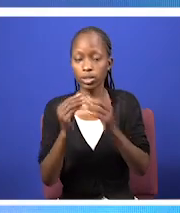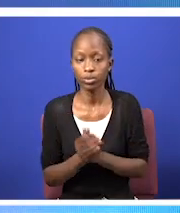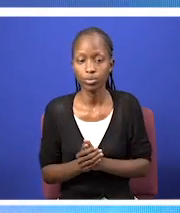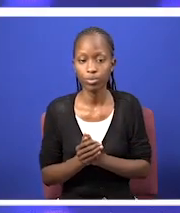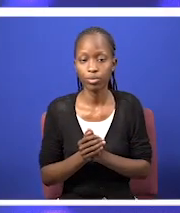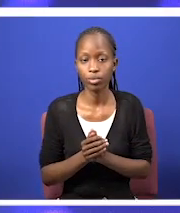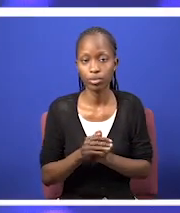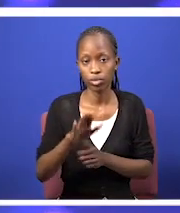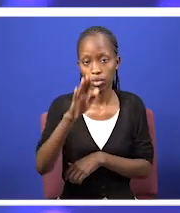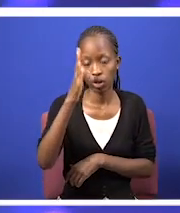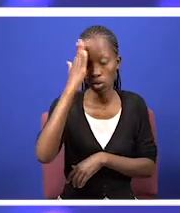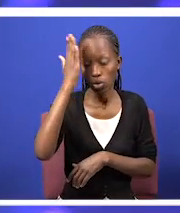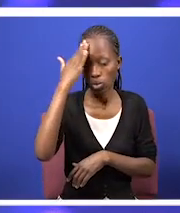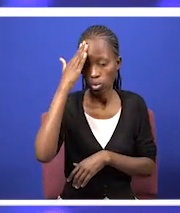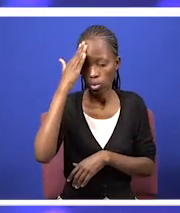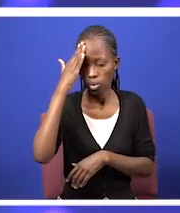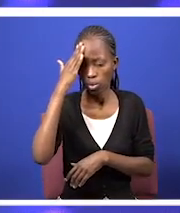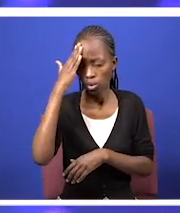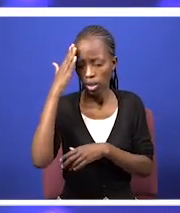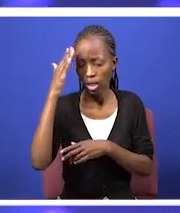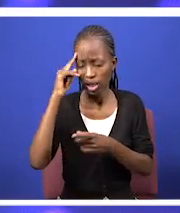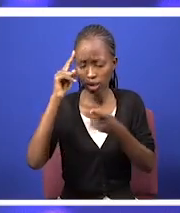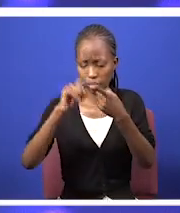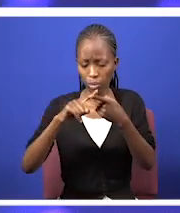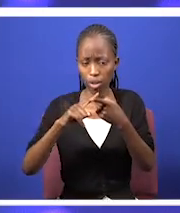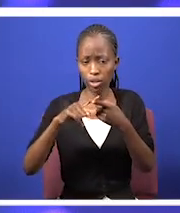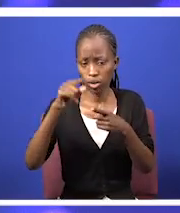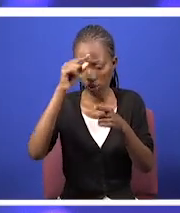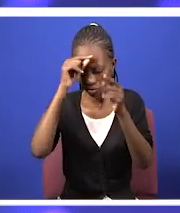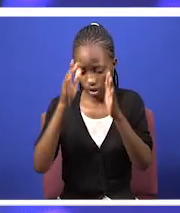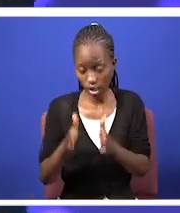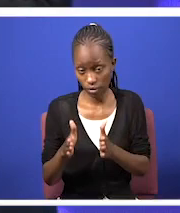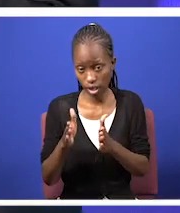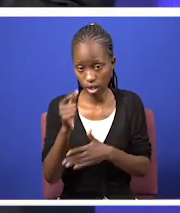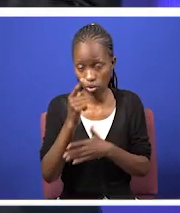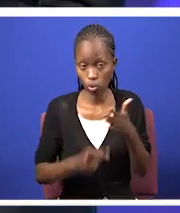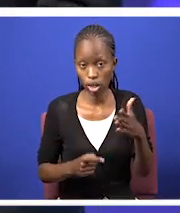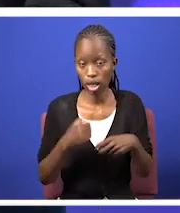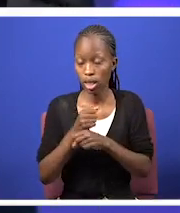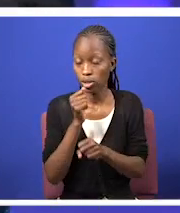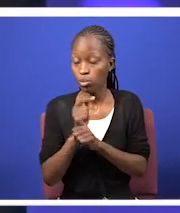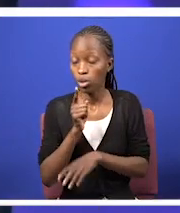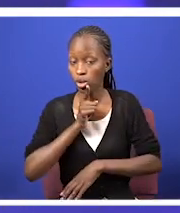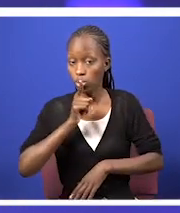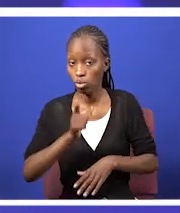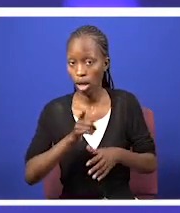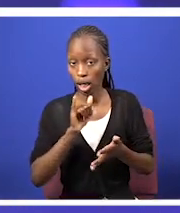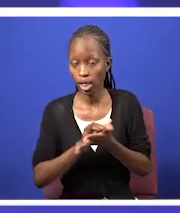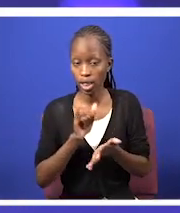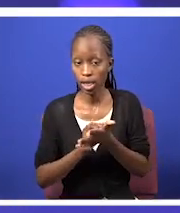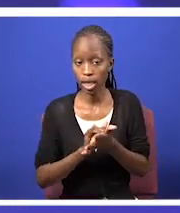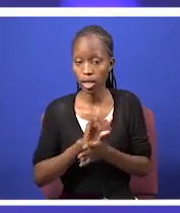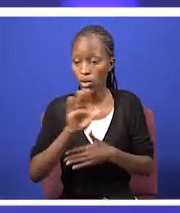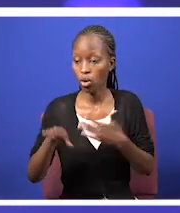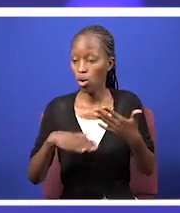creation. You see, the purpose of a kingdom, or the purpose of a governor, I should say, is to make sure